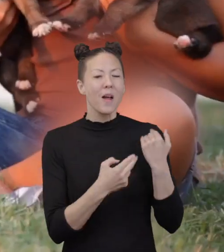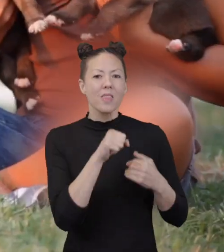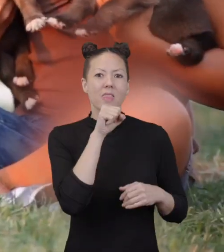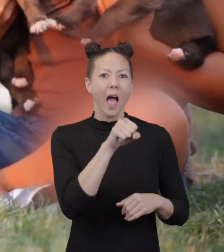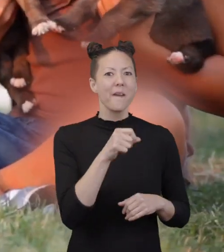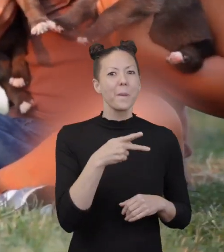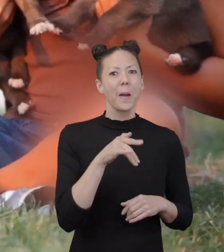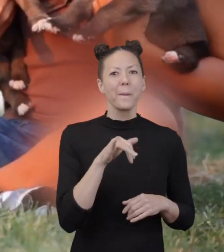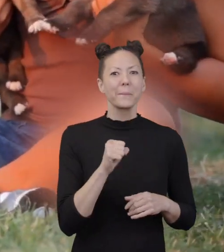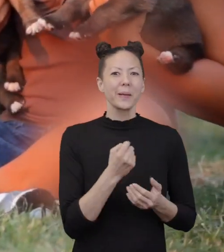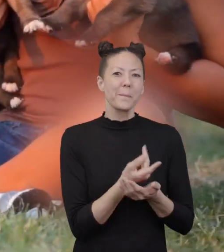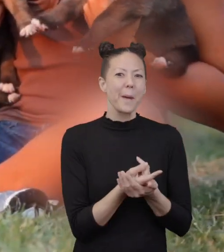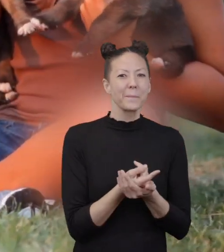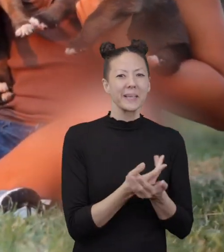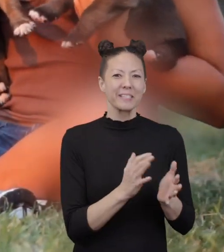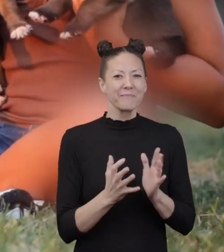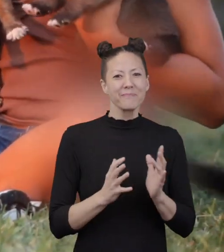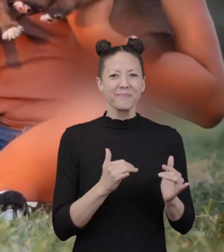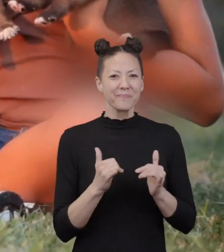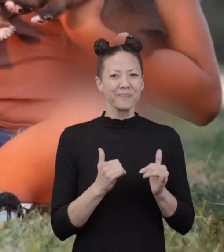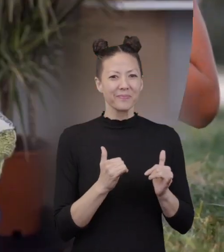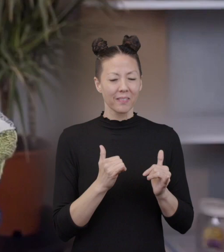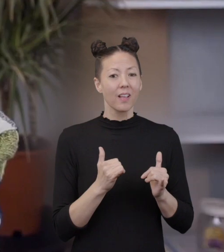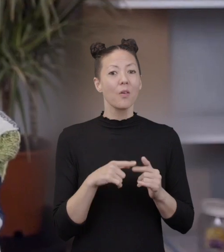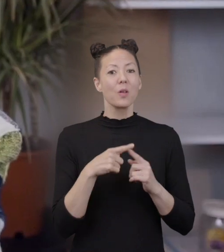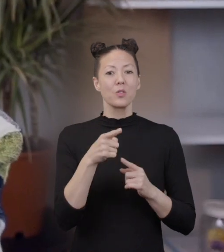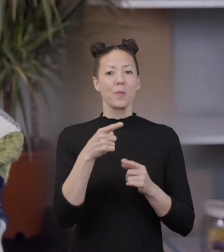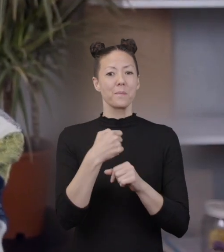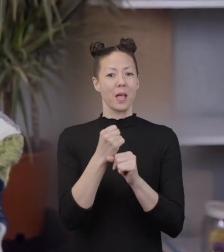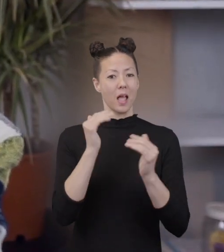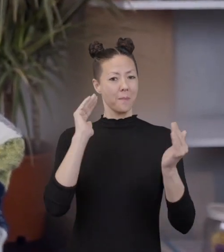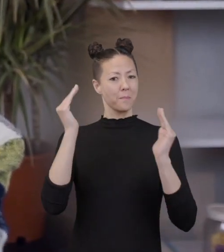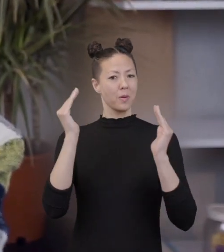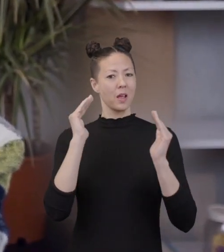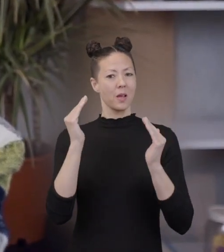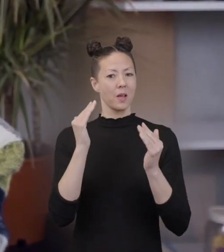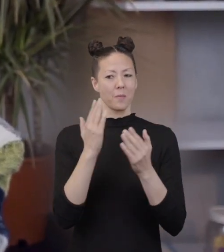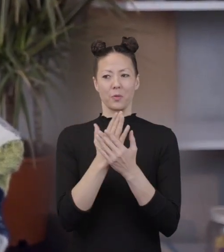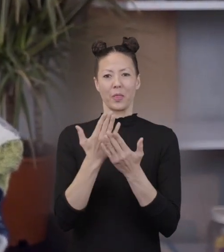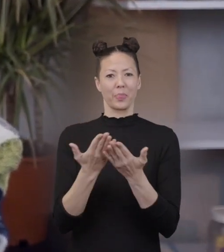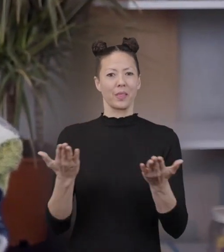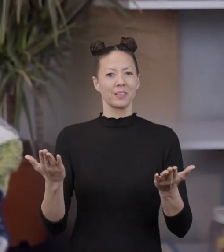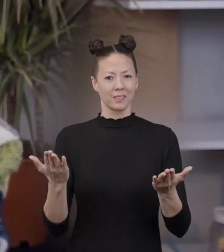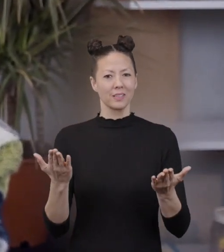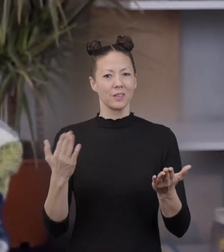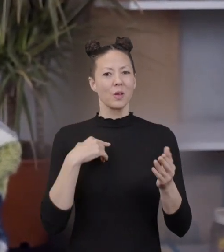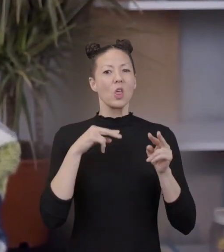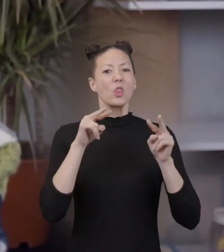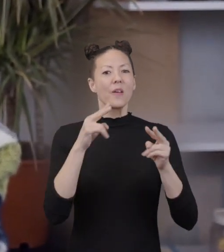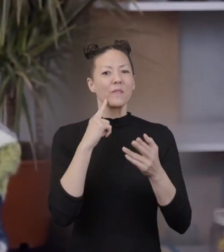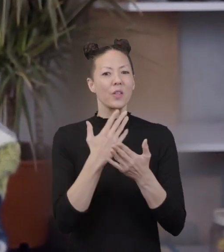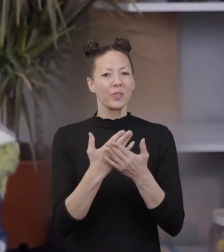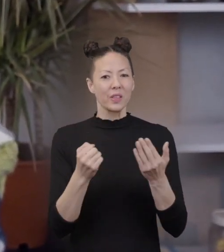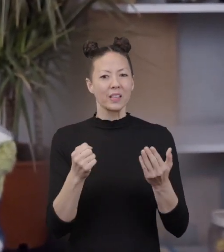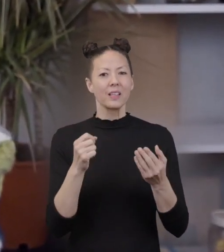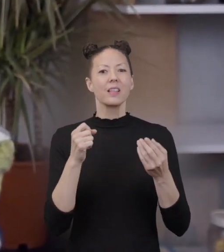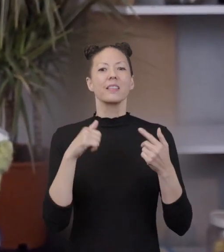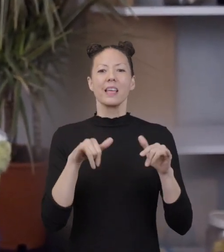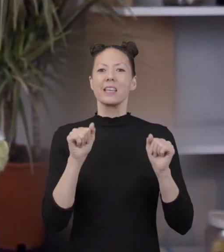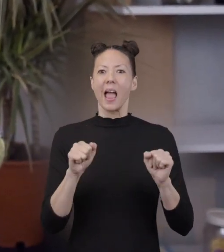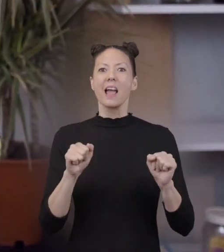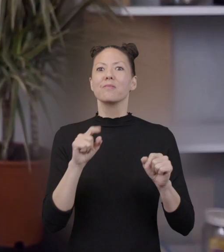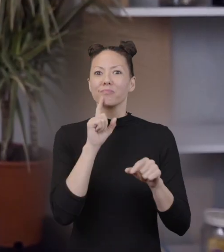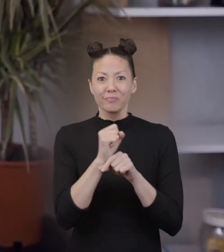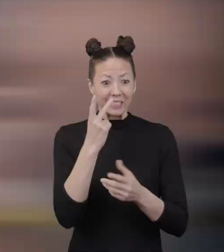and you both love puppies. When we make comparisons between things, we are looking for things that we can